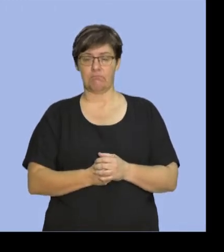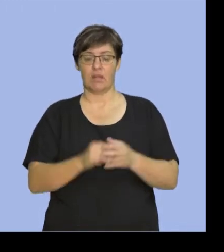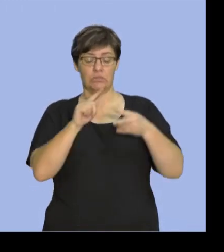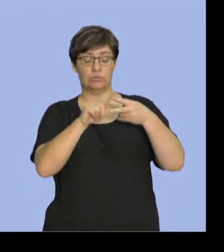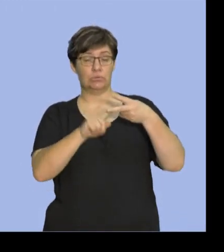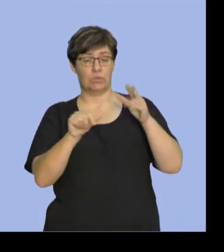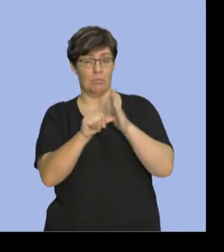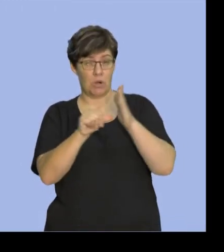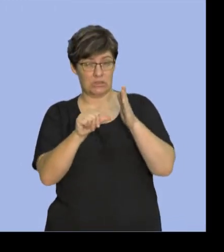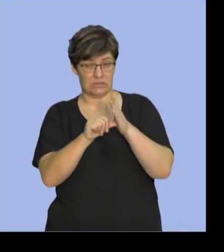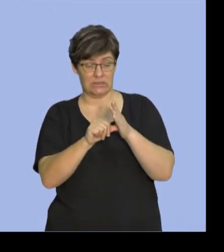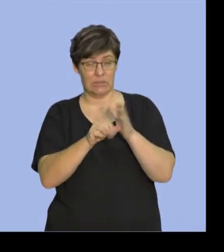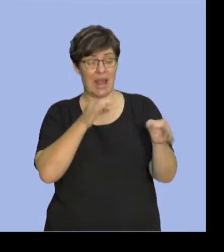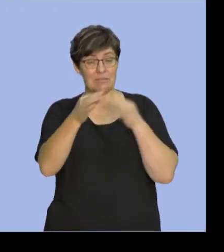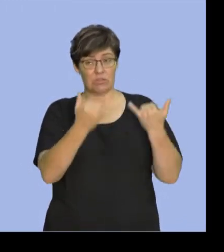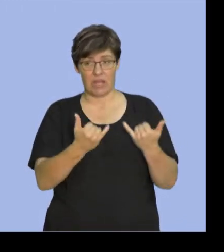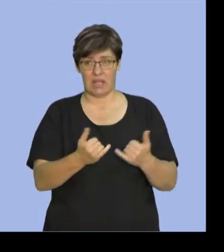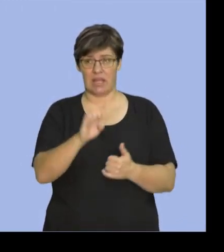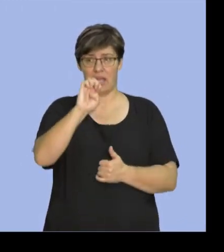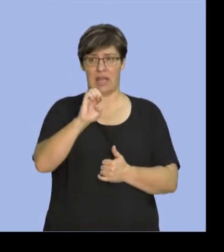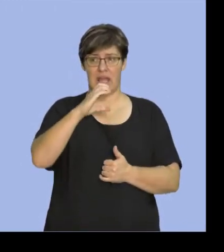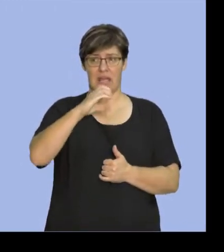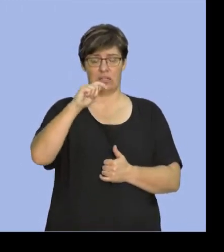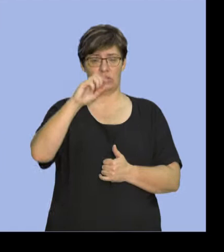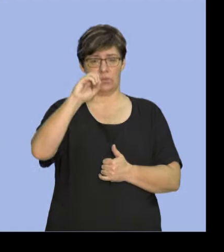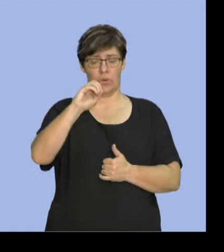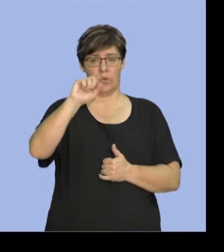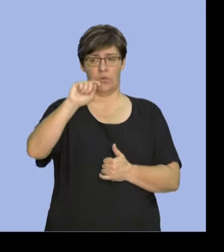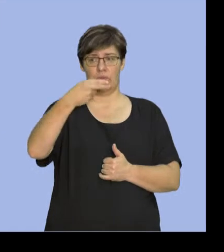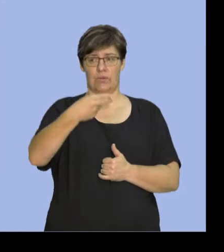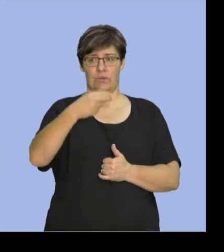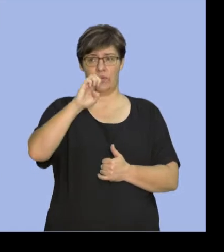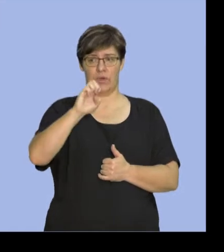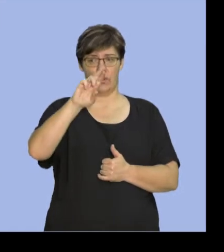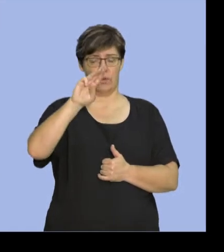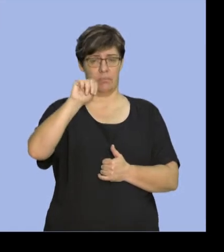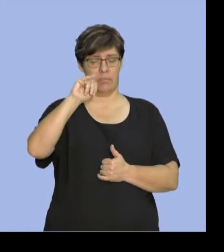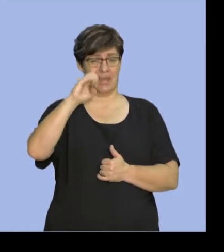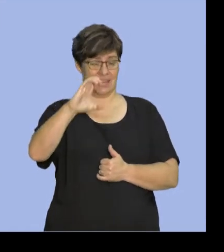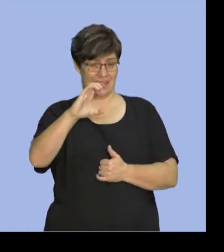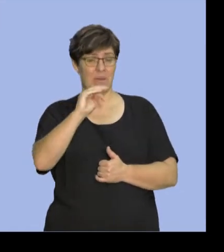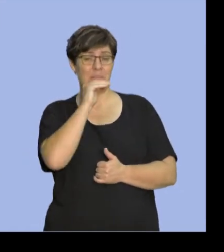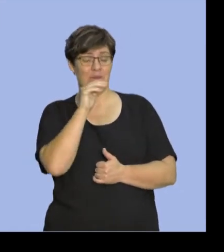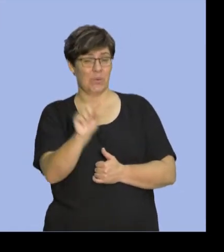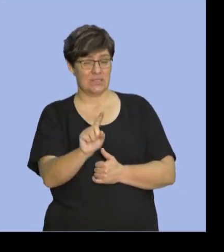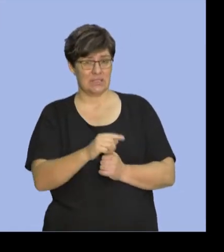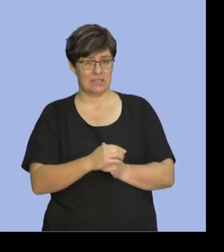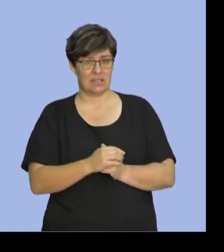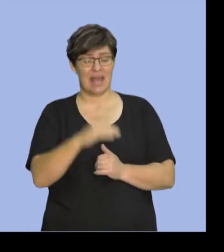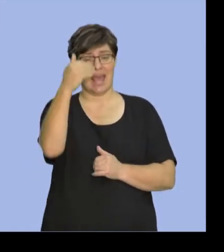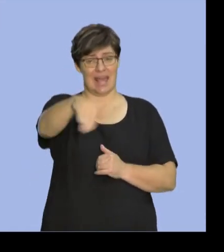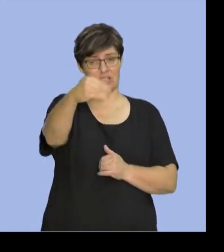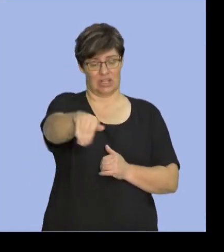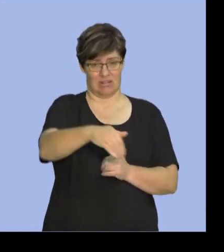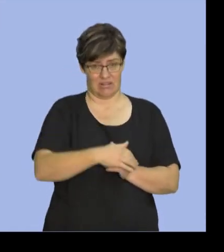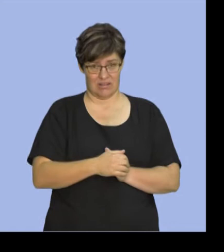terms that we will unpack today would be ectothermic. So again, the word ecto refers to external. So